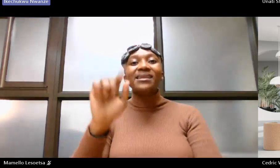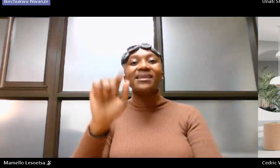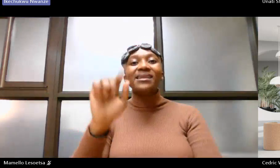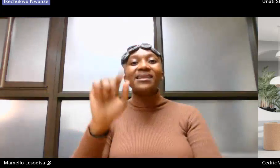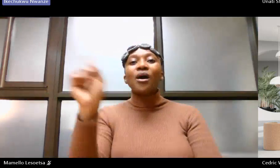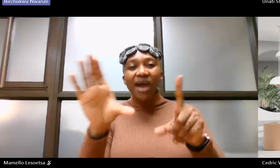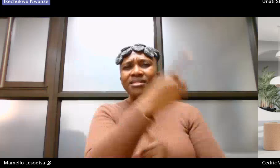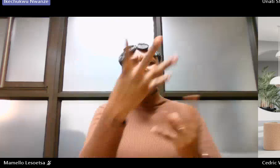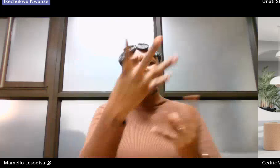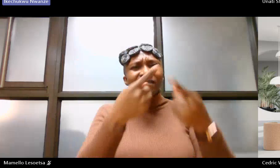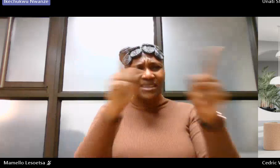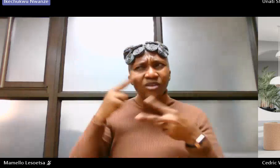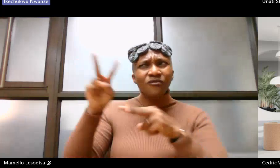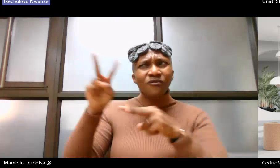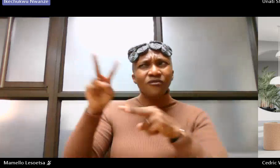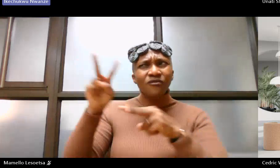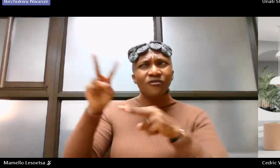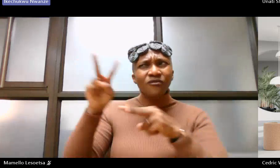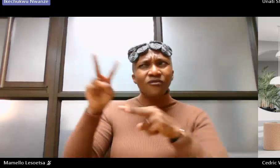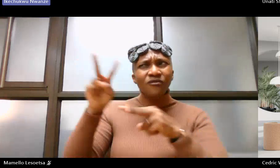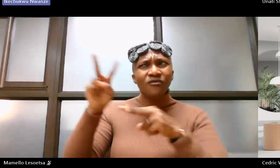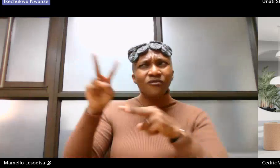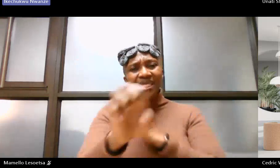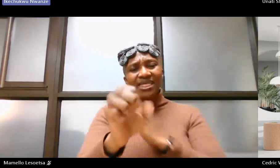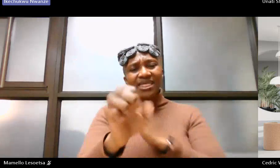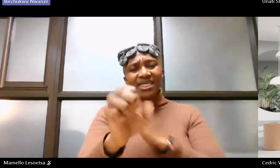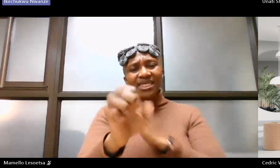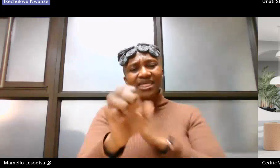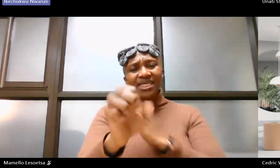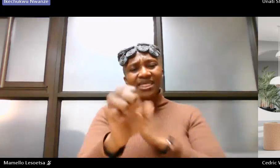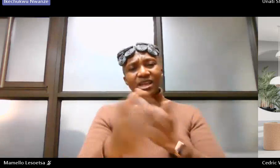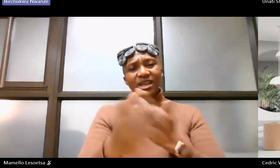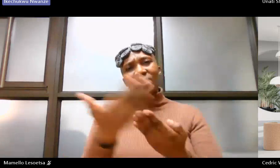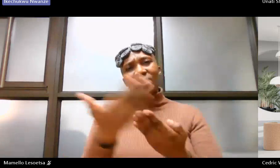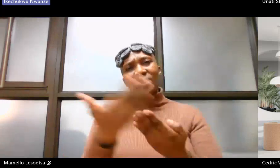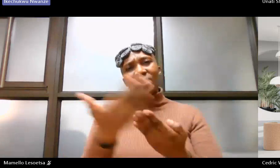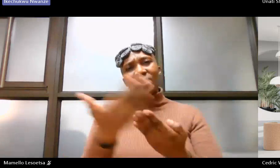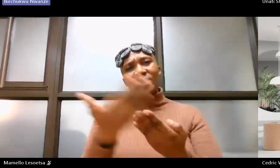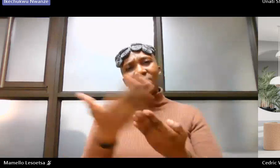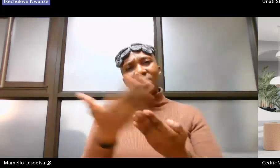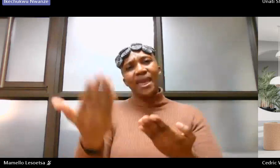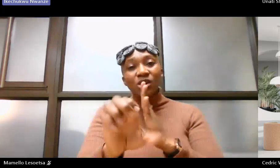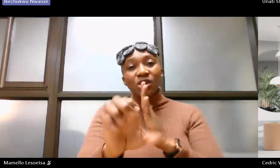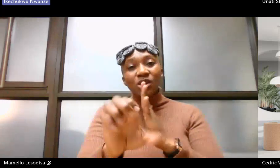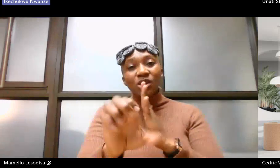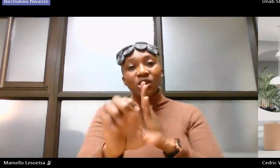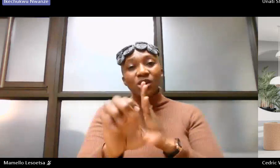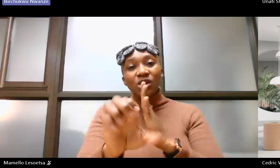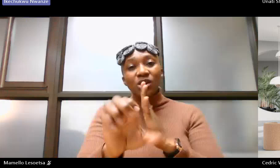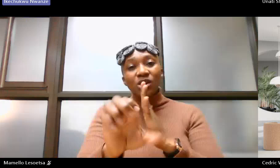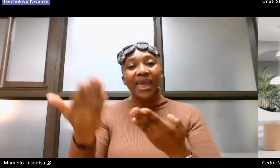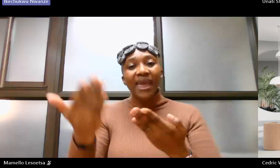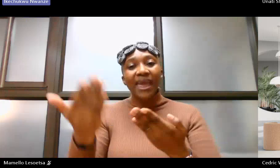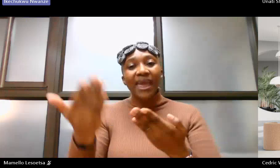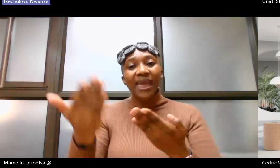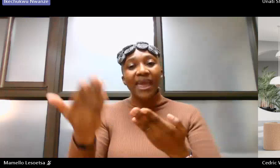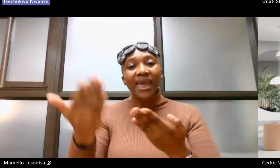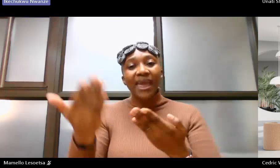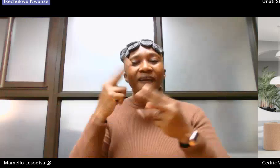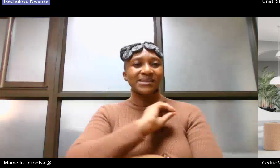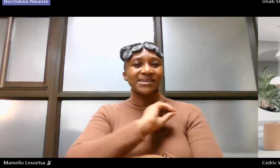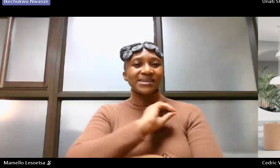of care. So ethics of care was brought, is another way of viewing disability, where we look at the relational part